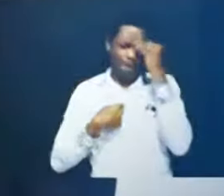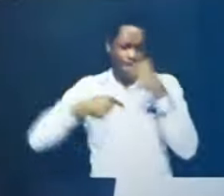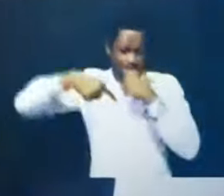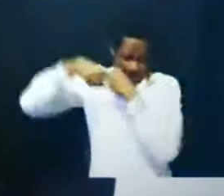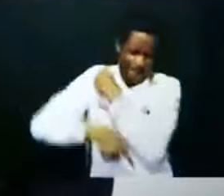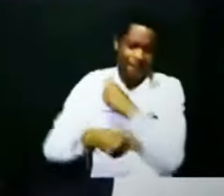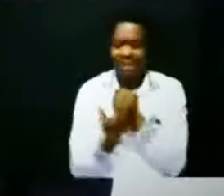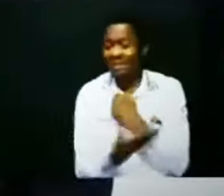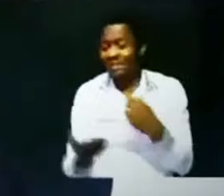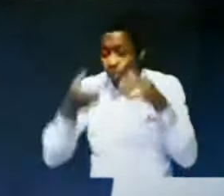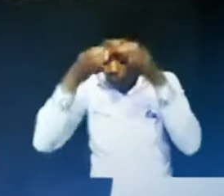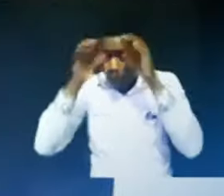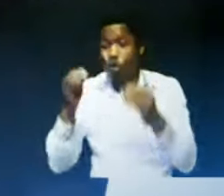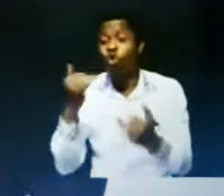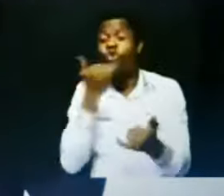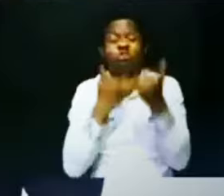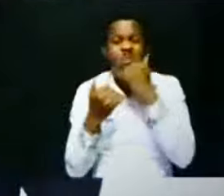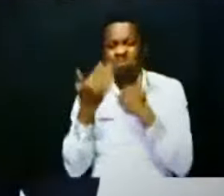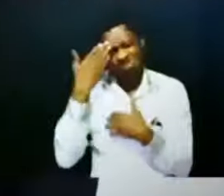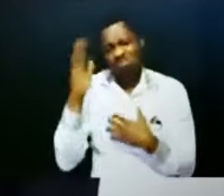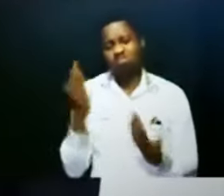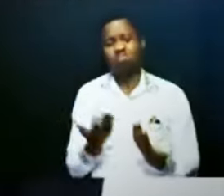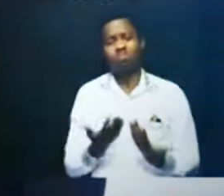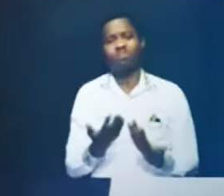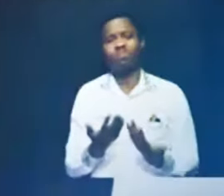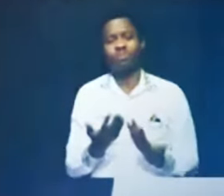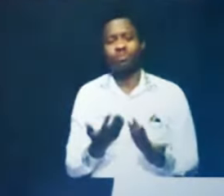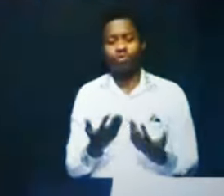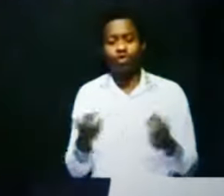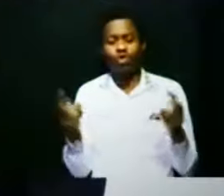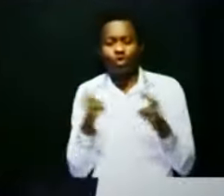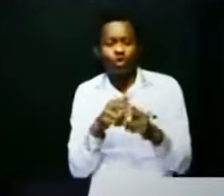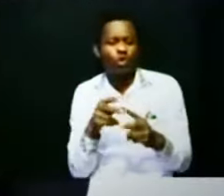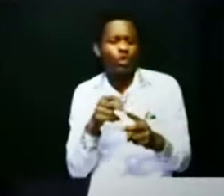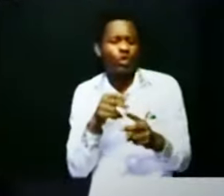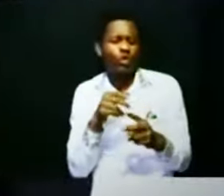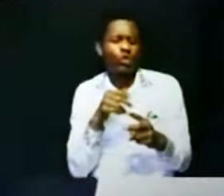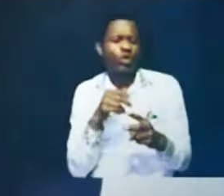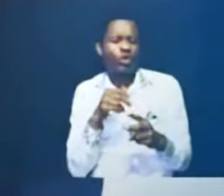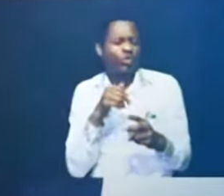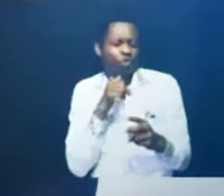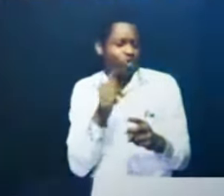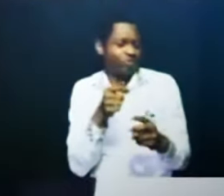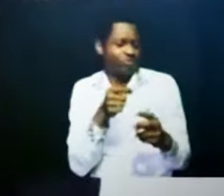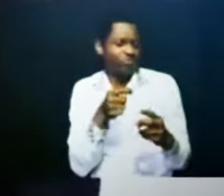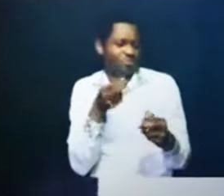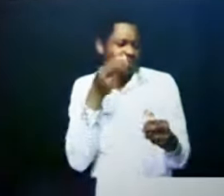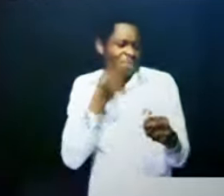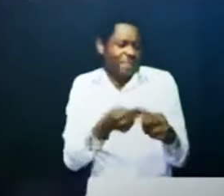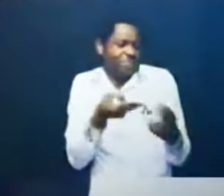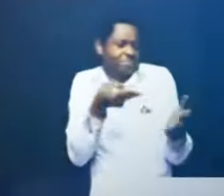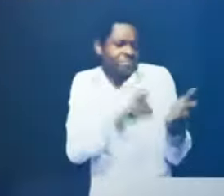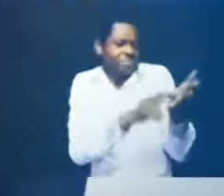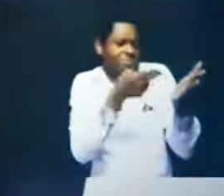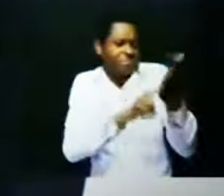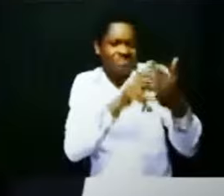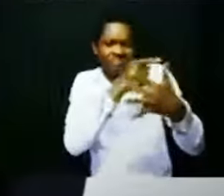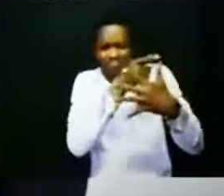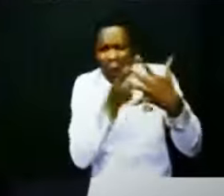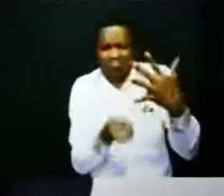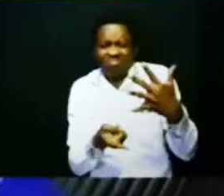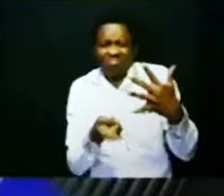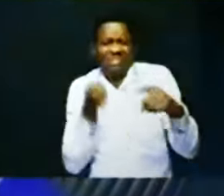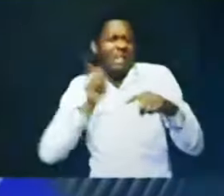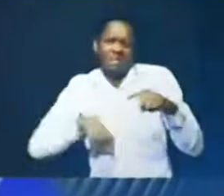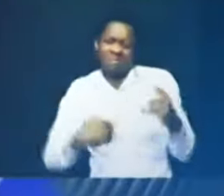offense. So I will not attempt to be listening. Because I'm